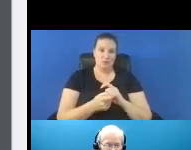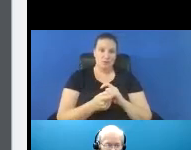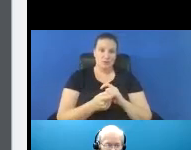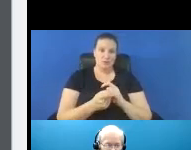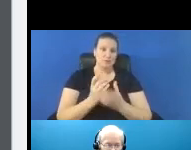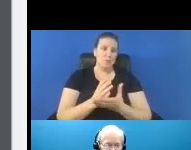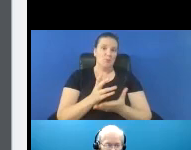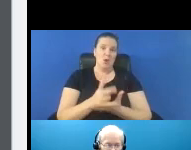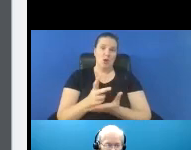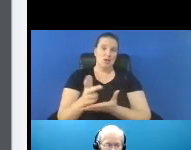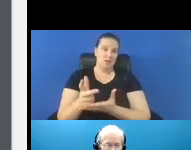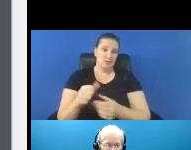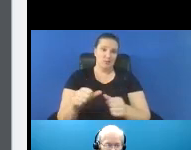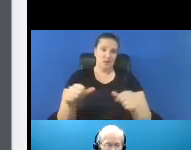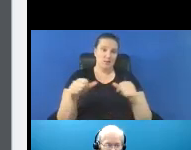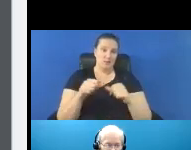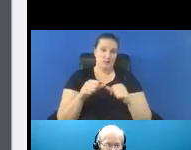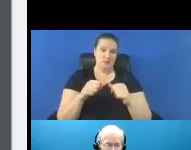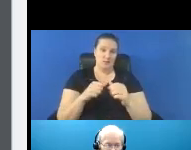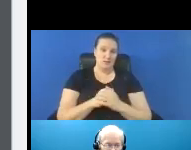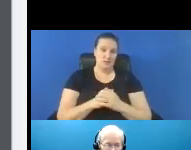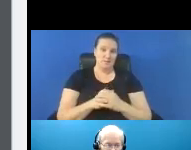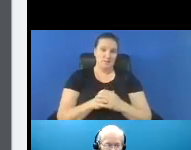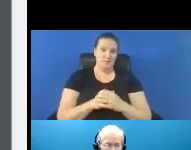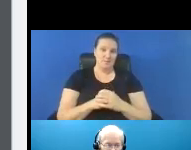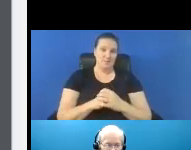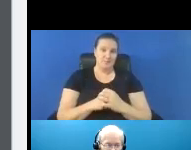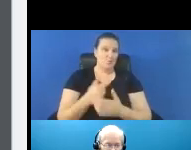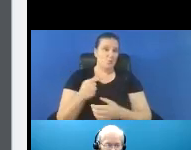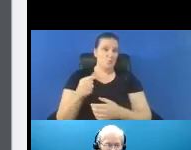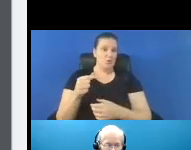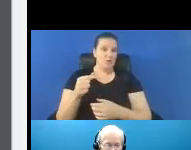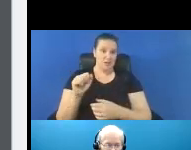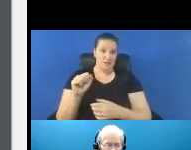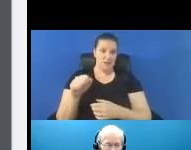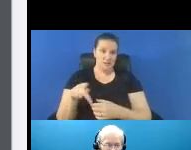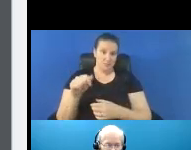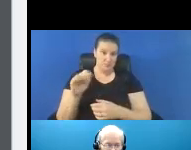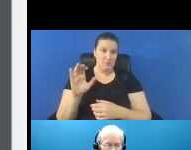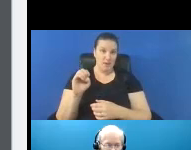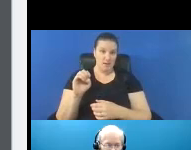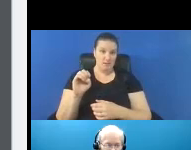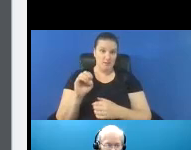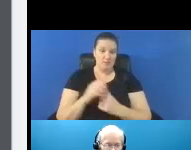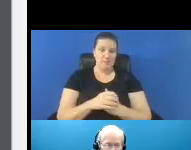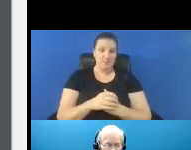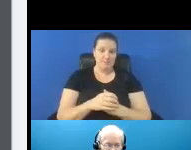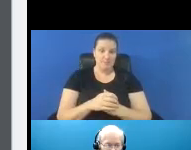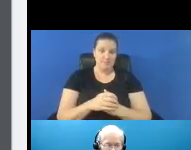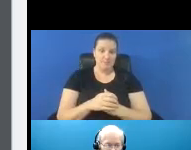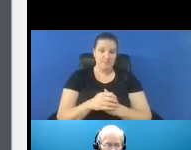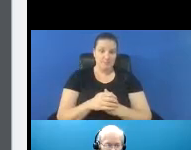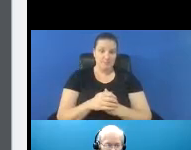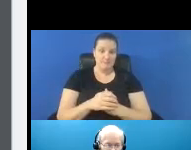parking areas, for example, into green space that would